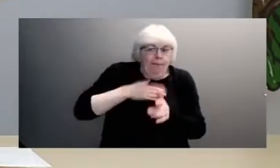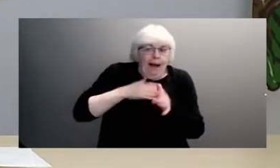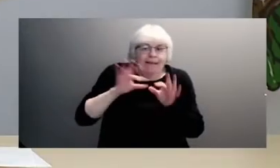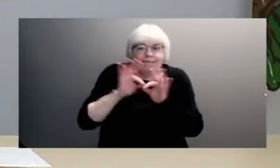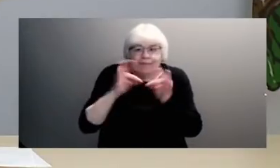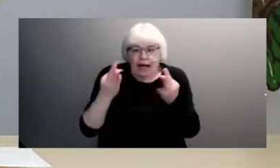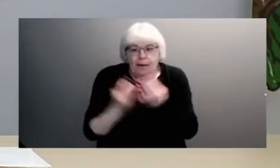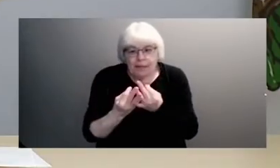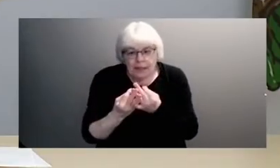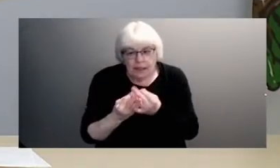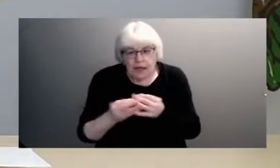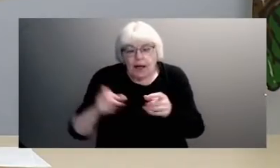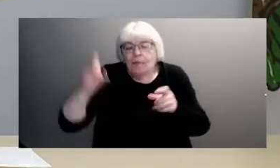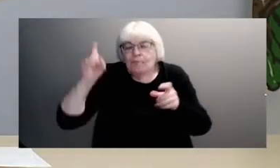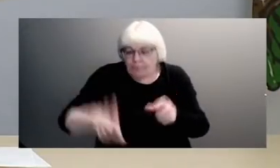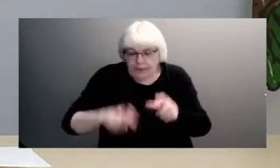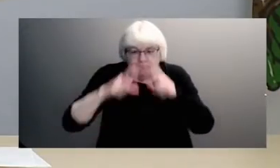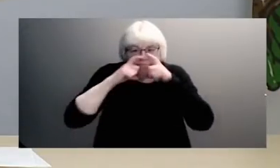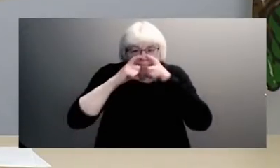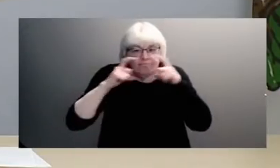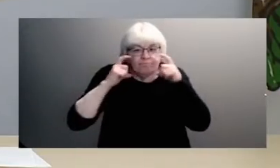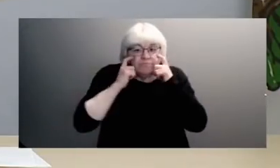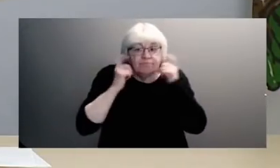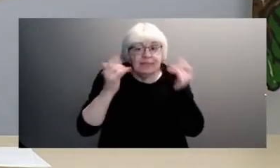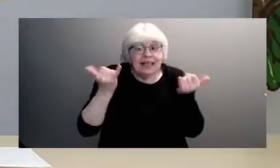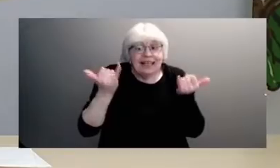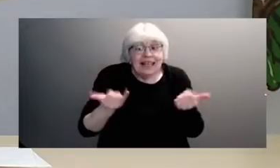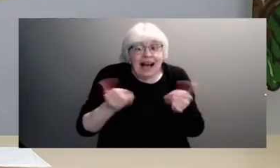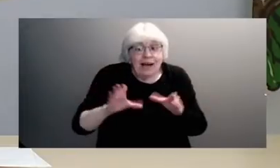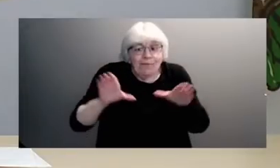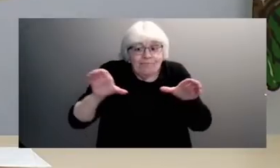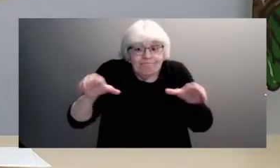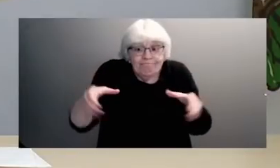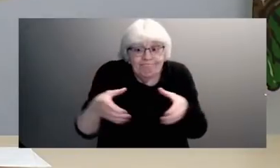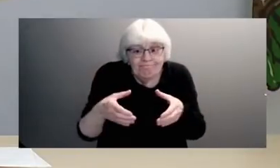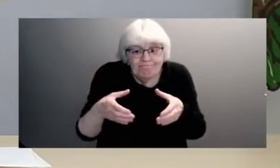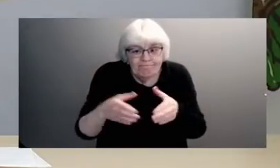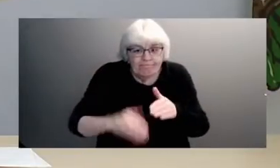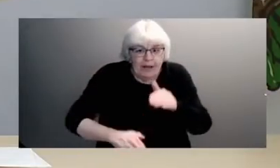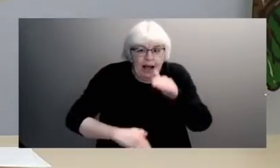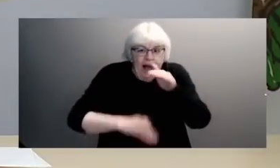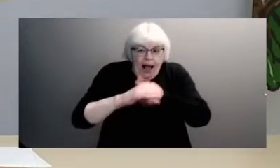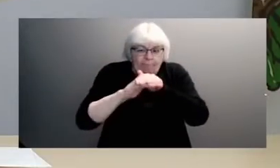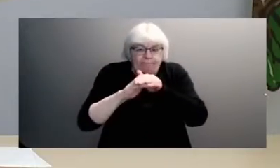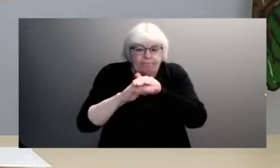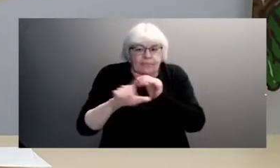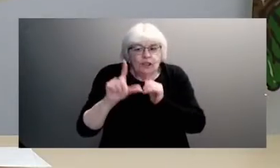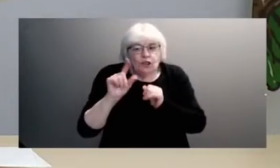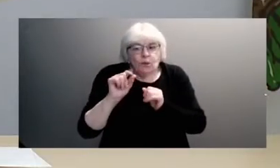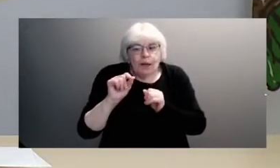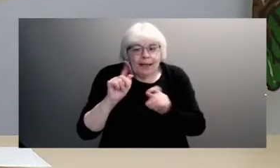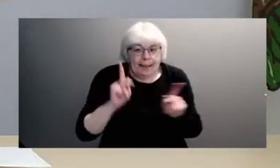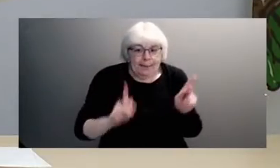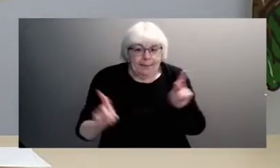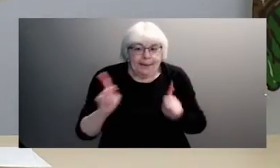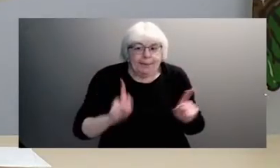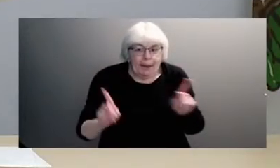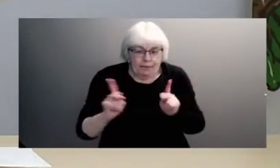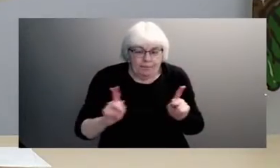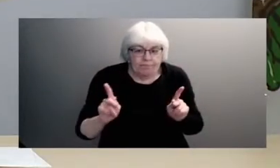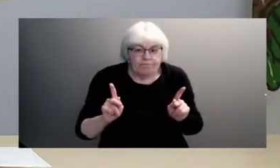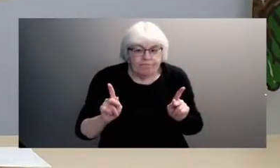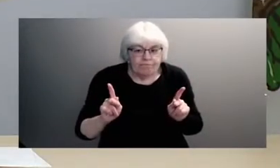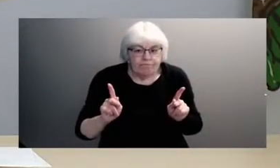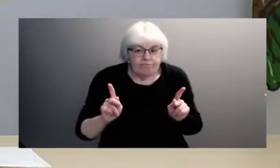to a maximum of 20 people as a means to reduce transmission. This limit includes people in your